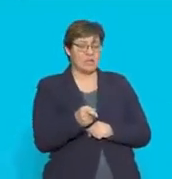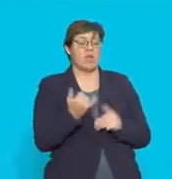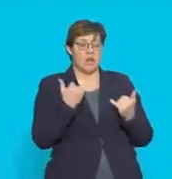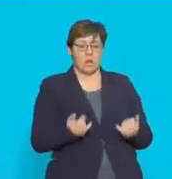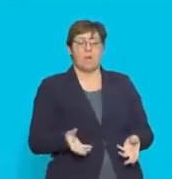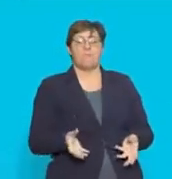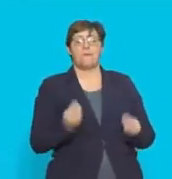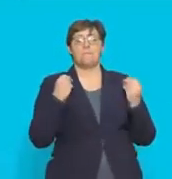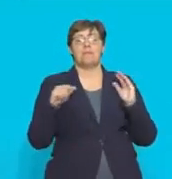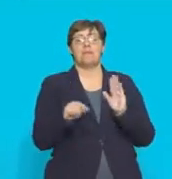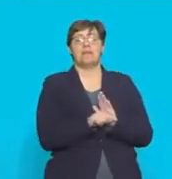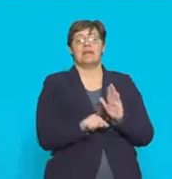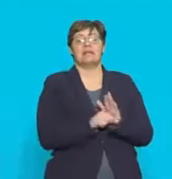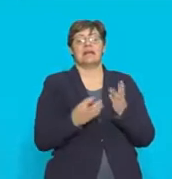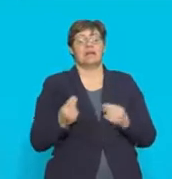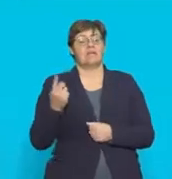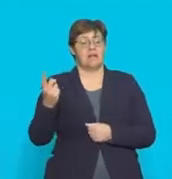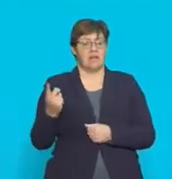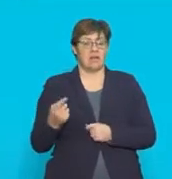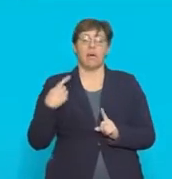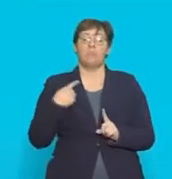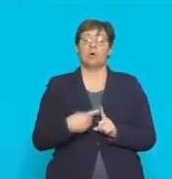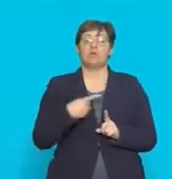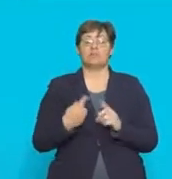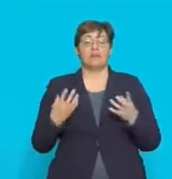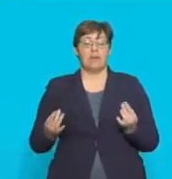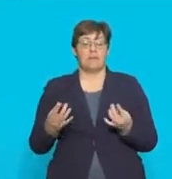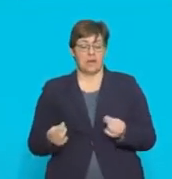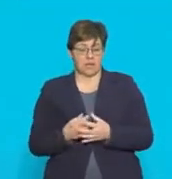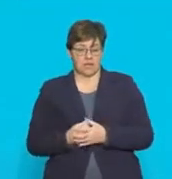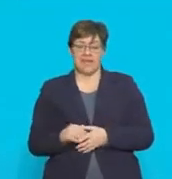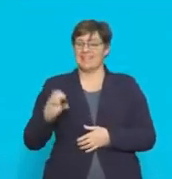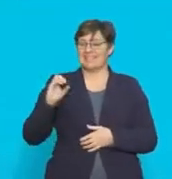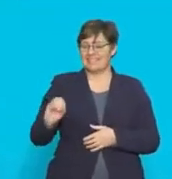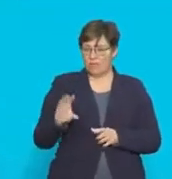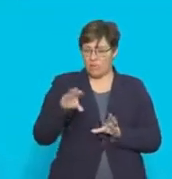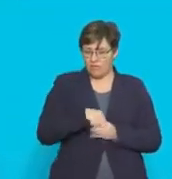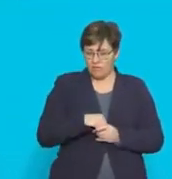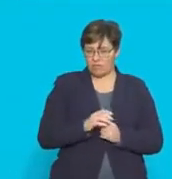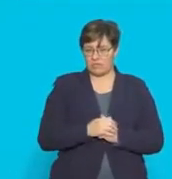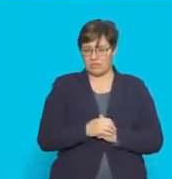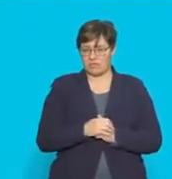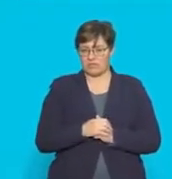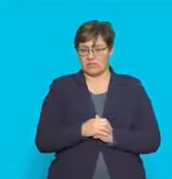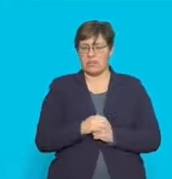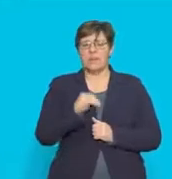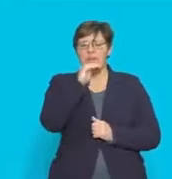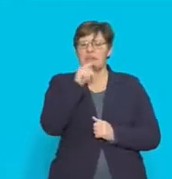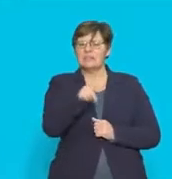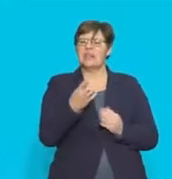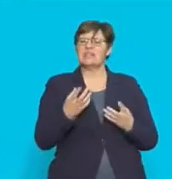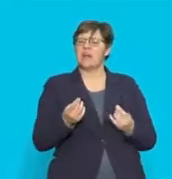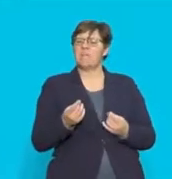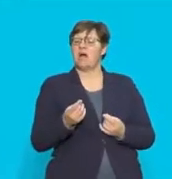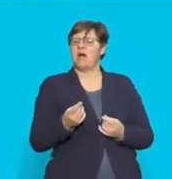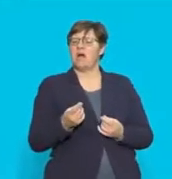negative numbers, positive numbers, a 0 there. What exactly are these numbers classified? That's